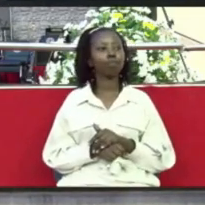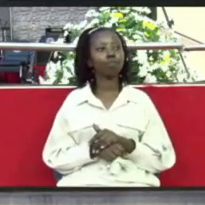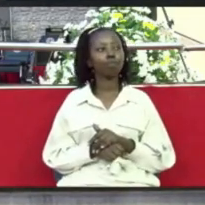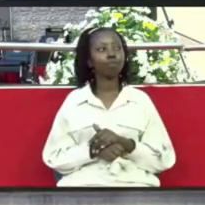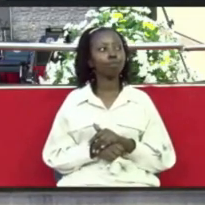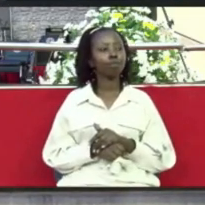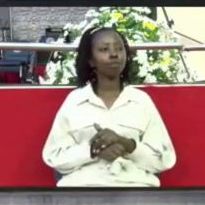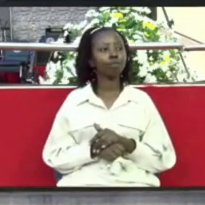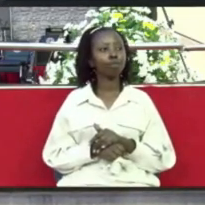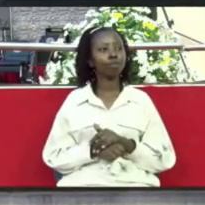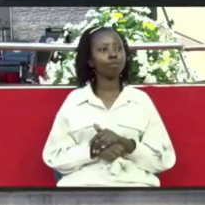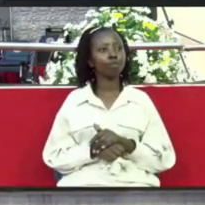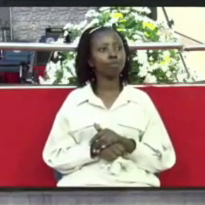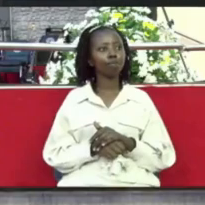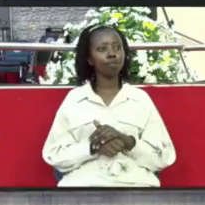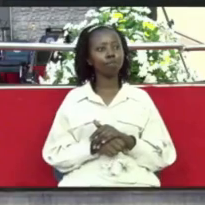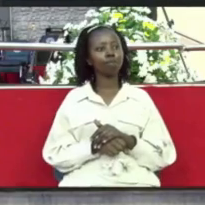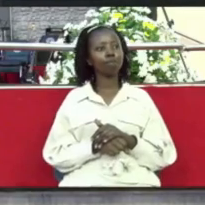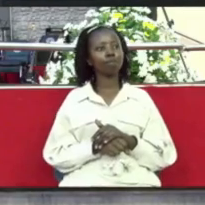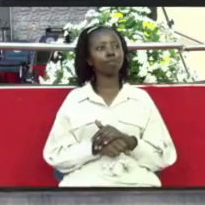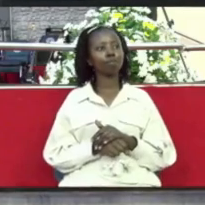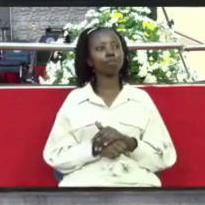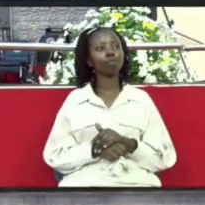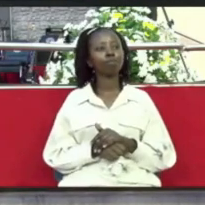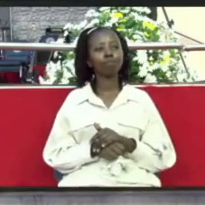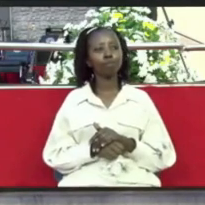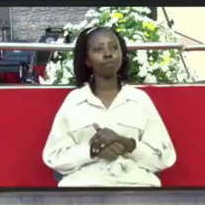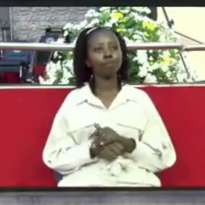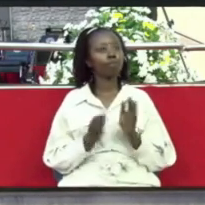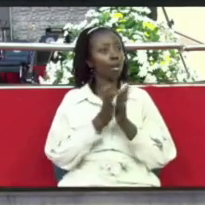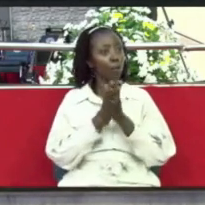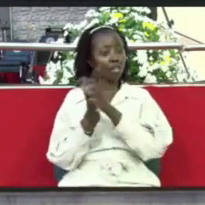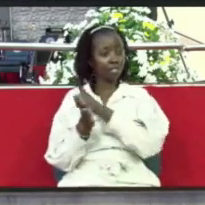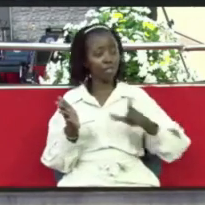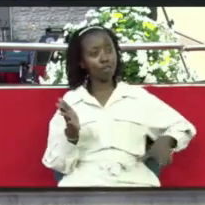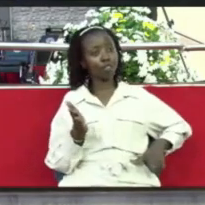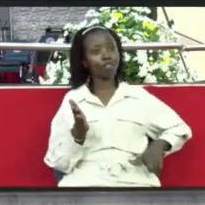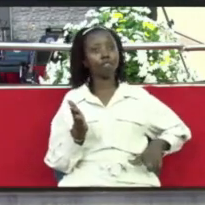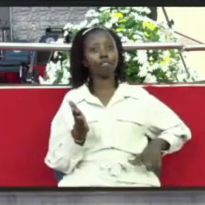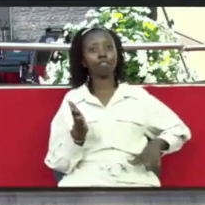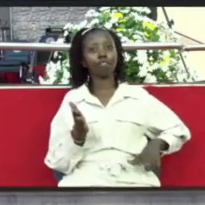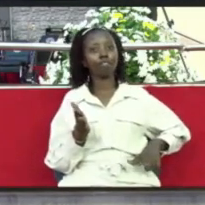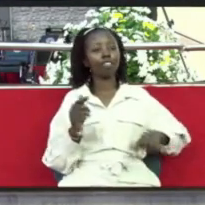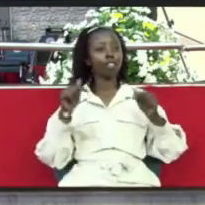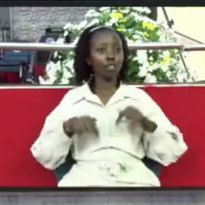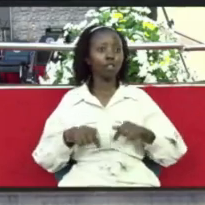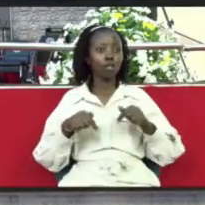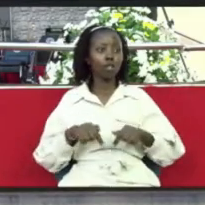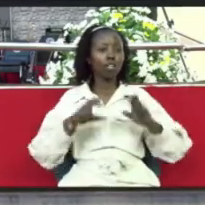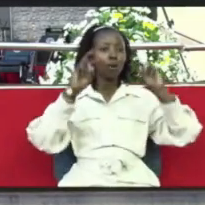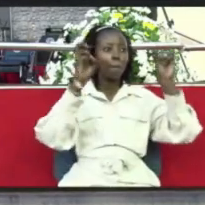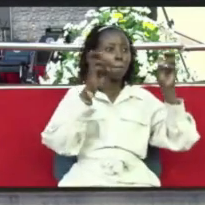historia ama hadithi kuhusu mchungaji, na kwa hivyo ningelitaka kuona pa. Bwana sifiwe. Praise be to Jesus. Today the topic will